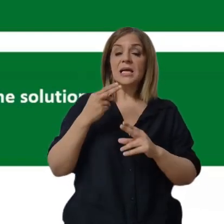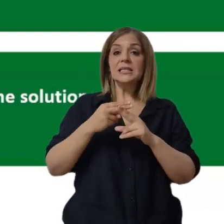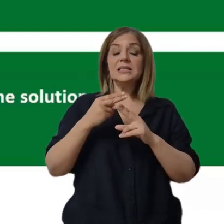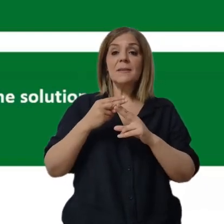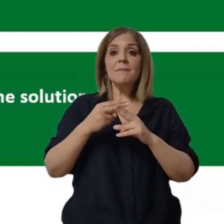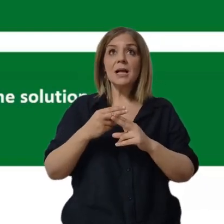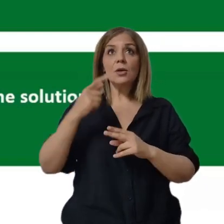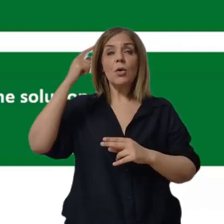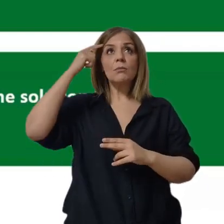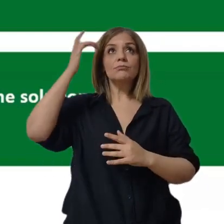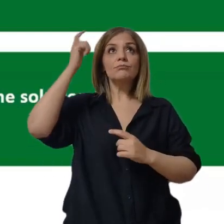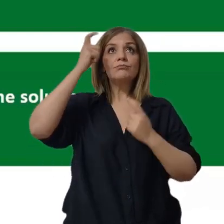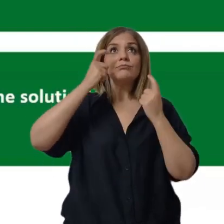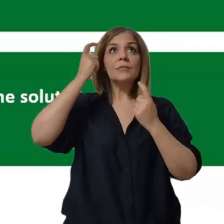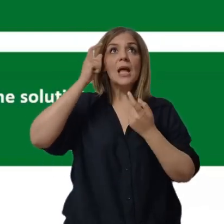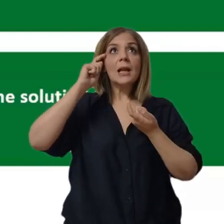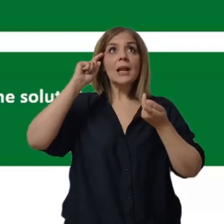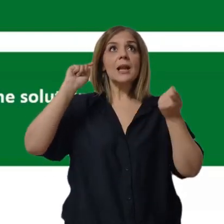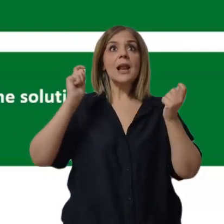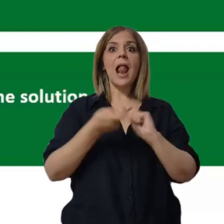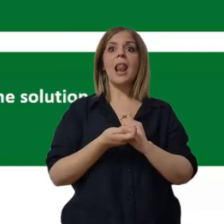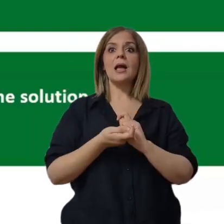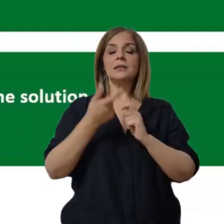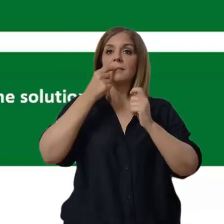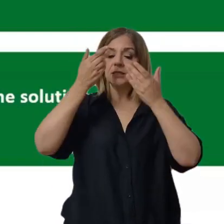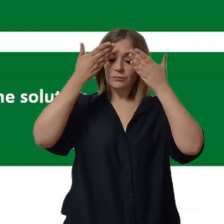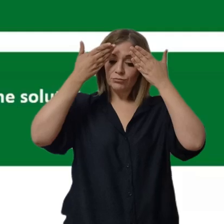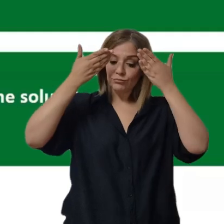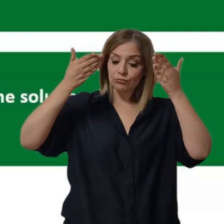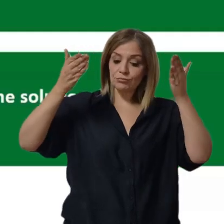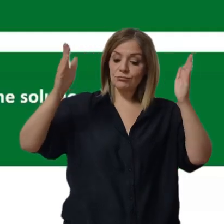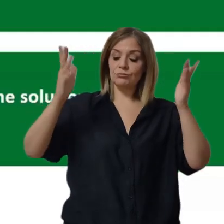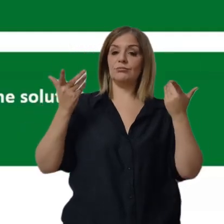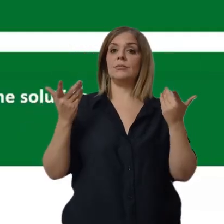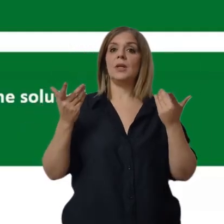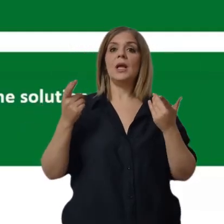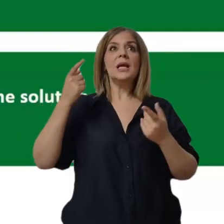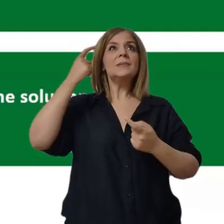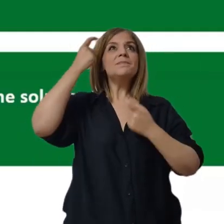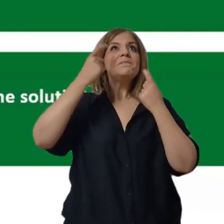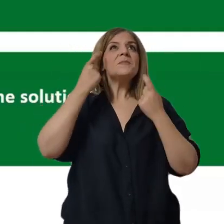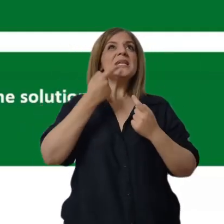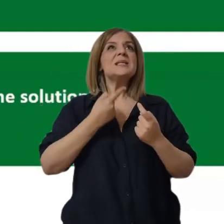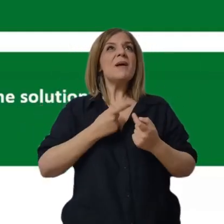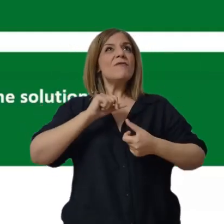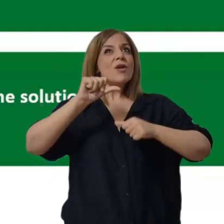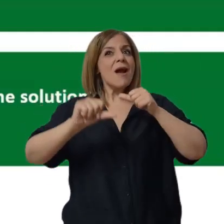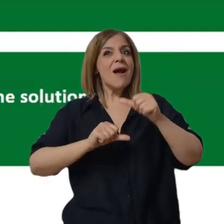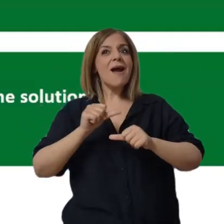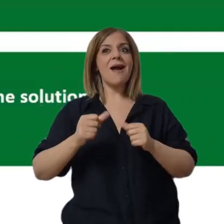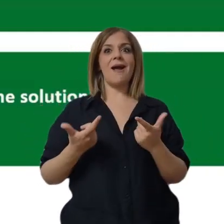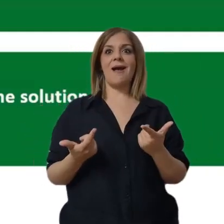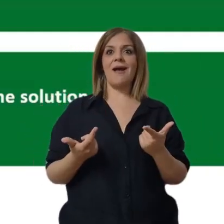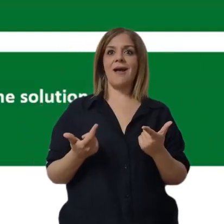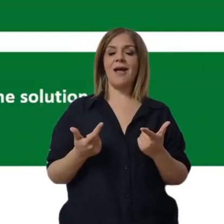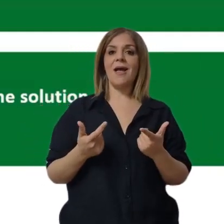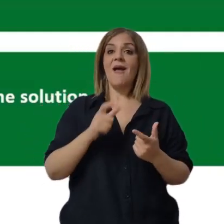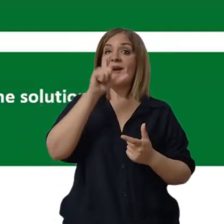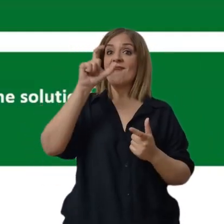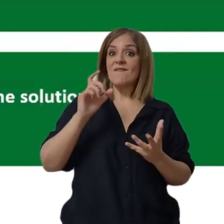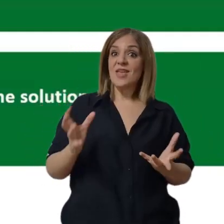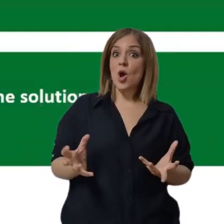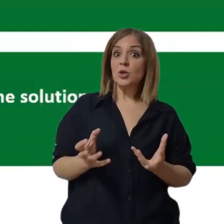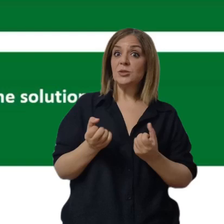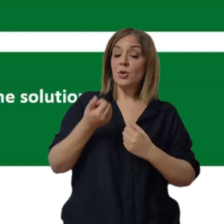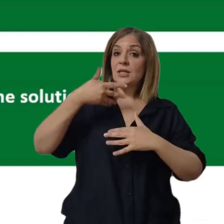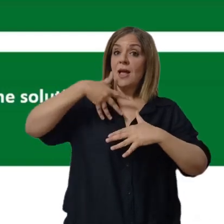we think, be more open-minded and change our mindset, making sustainability a